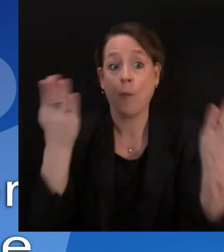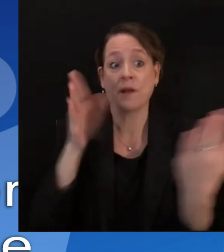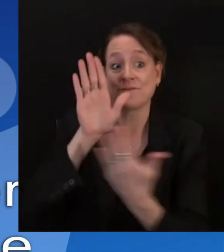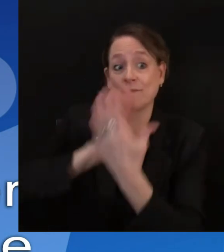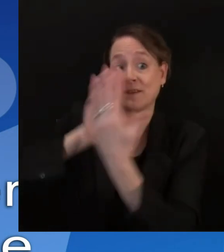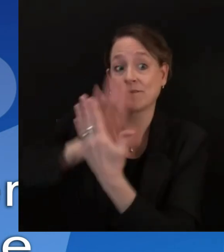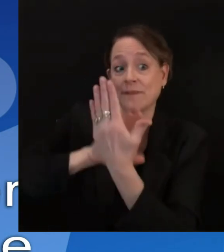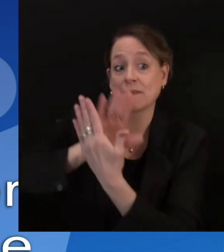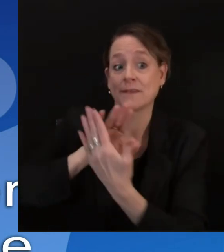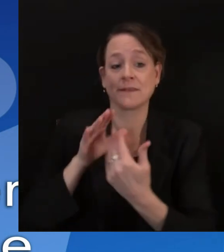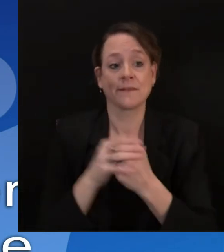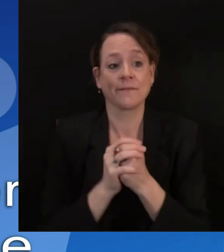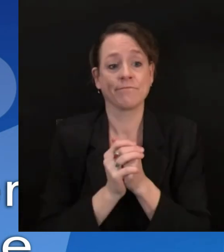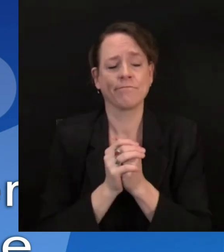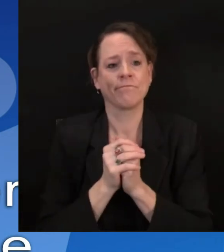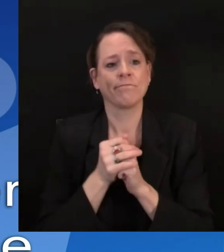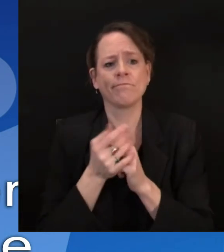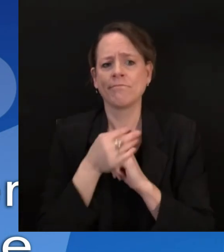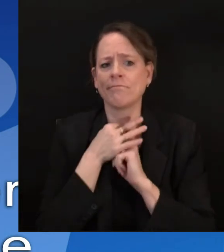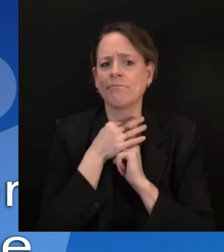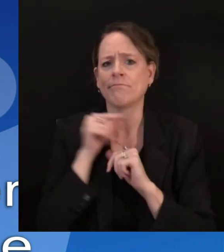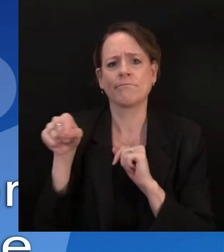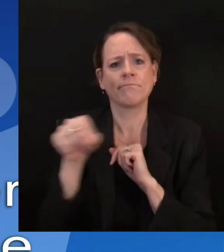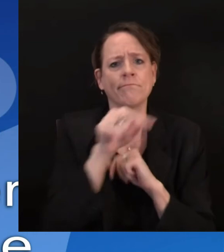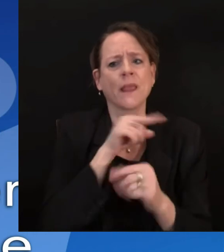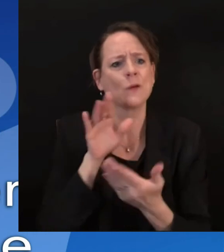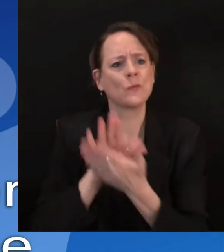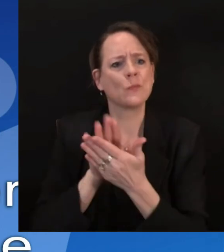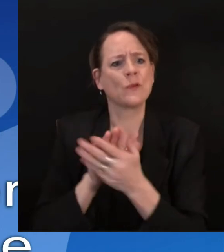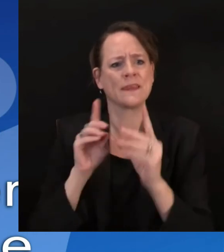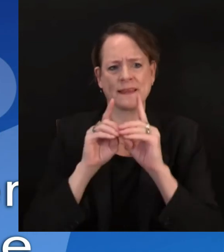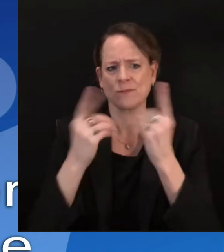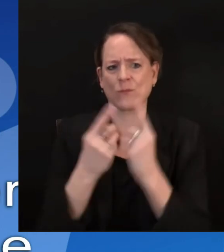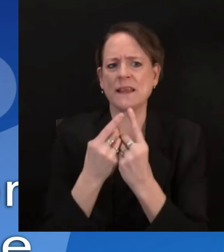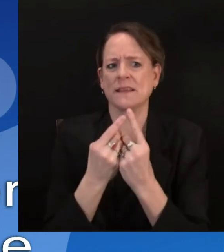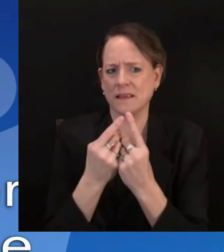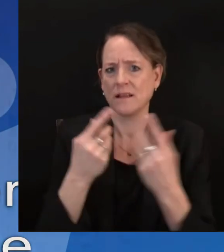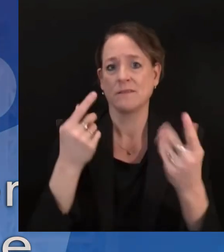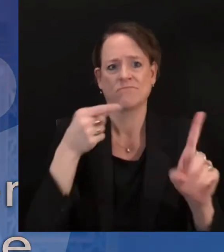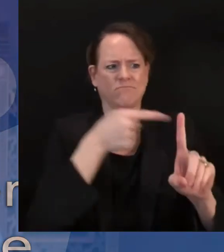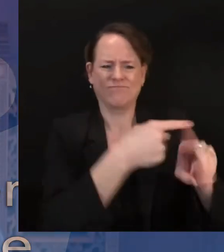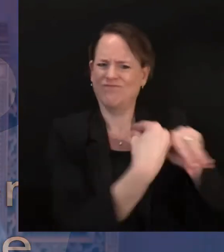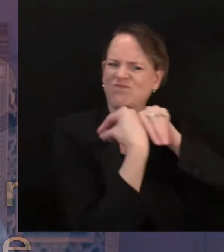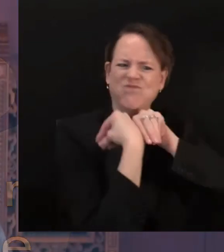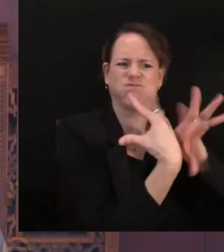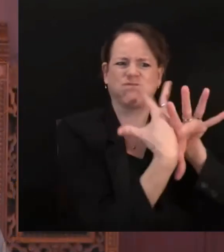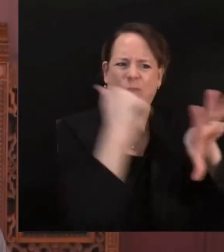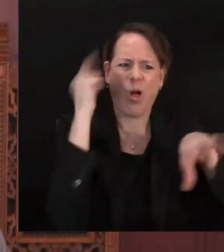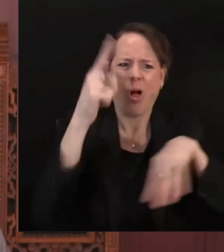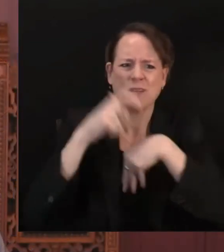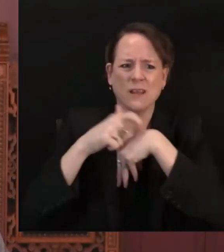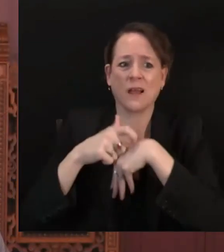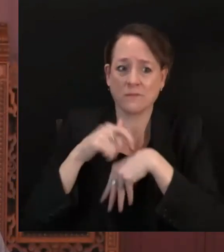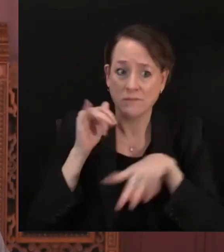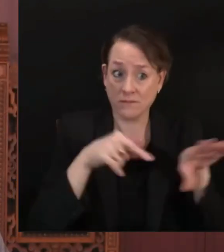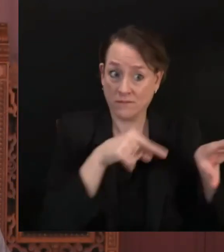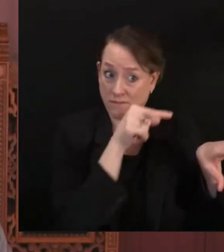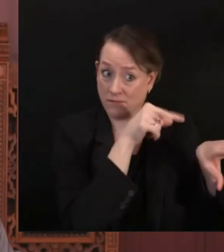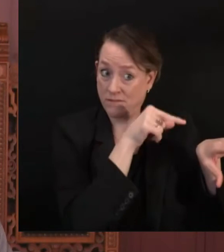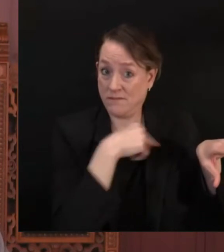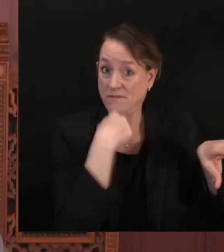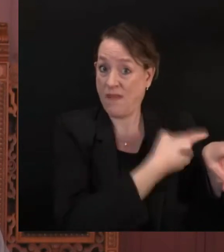specific guidance to get children back to at least a hybrid model? Well, I think those discussions are already